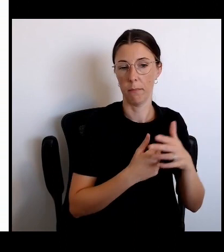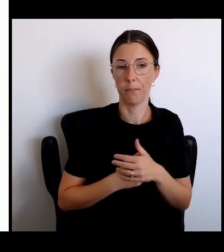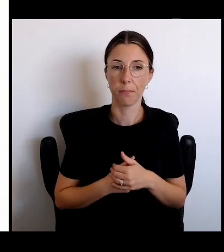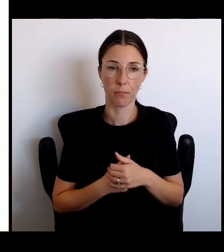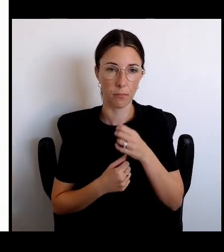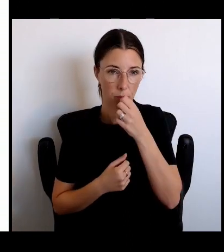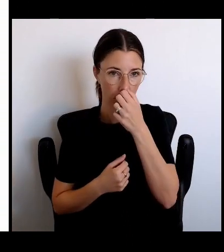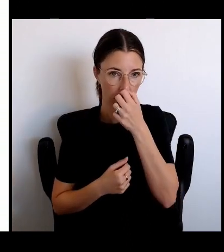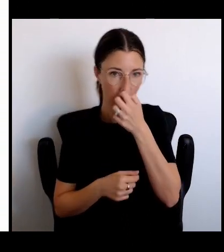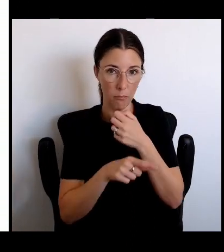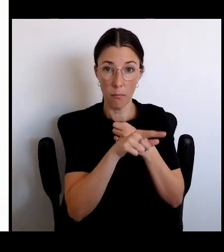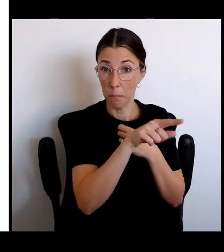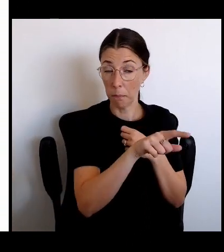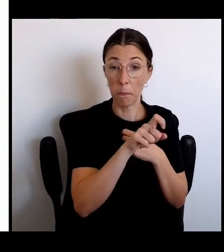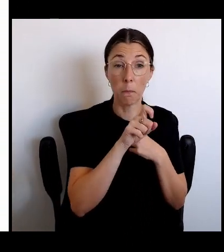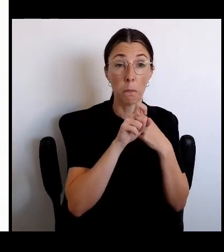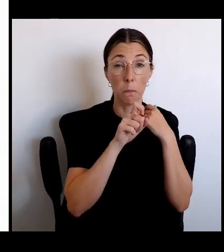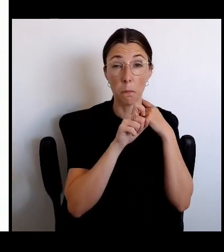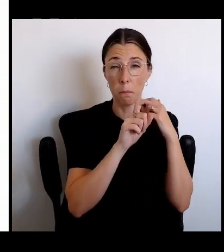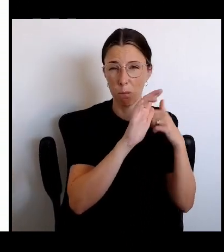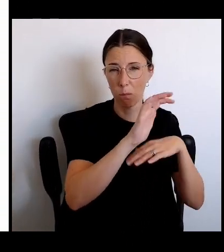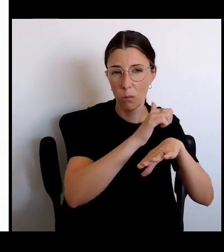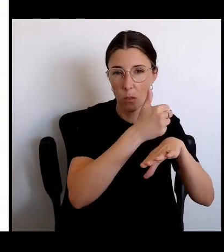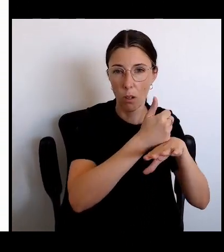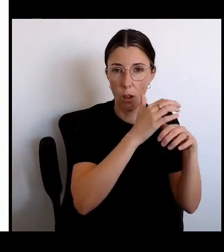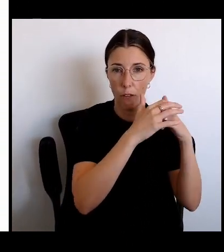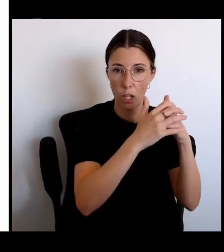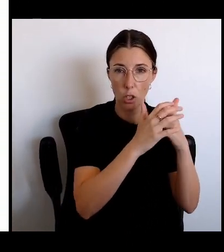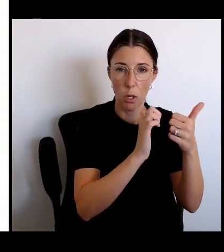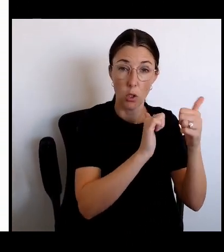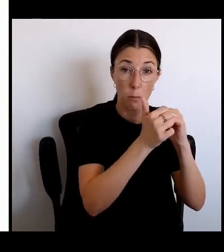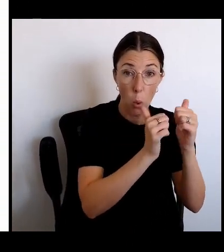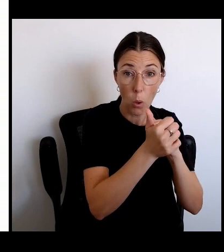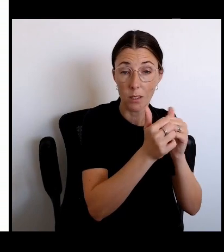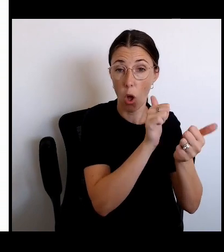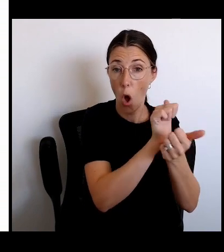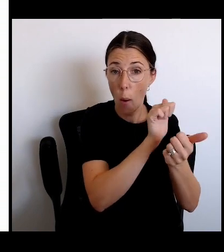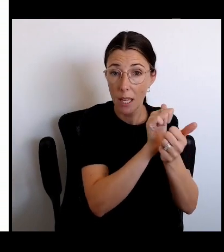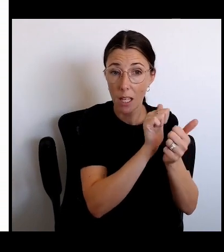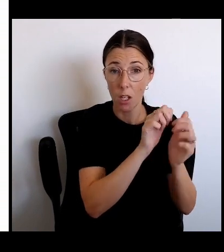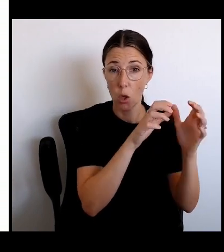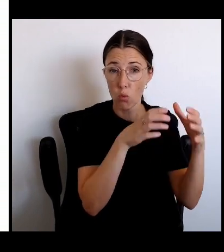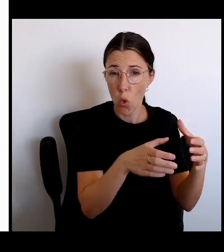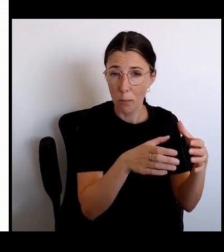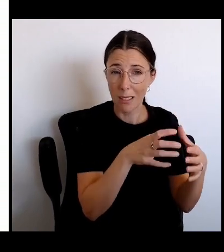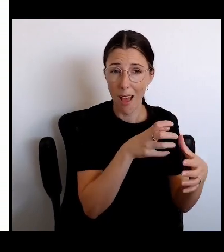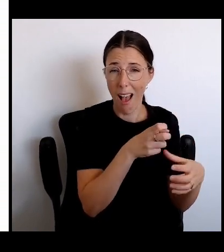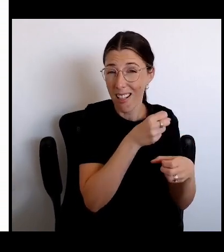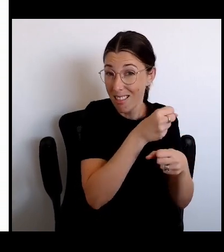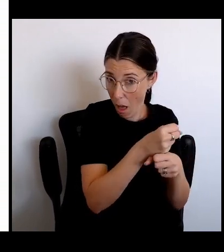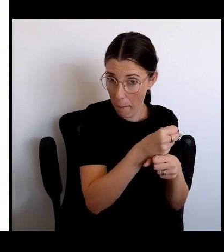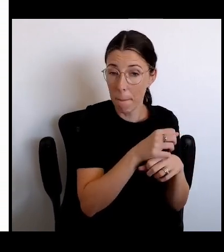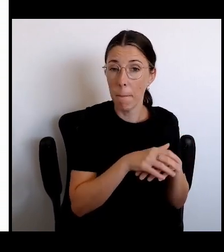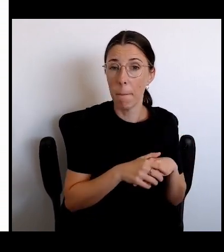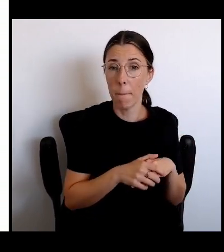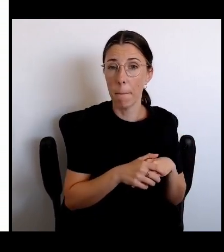friendships in sports teams and sports settings or in hobby groups and clubs. Somewhat that's probably a reflection of